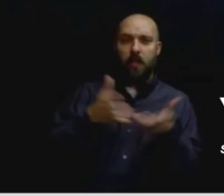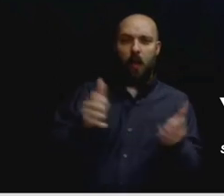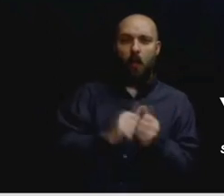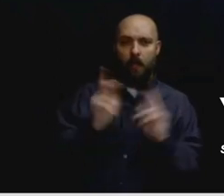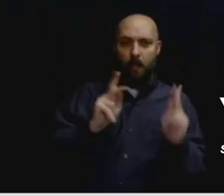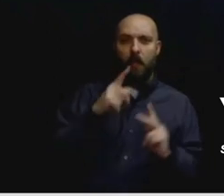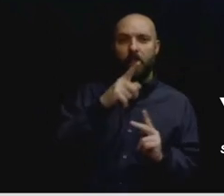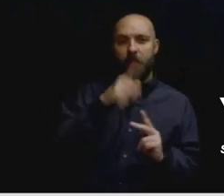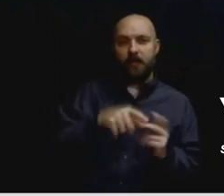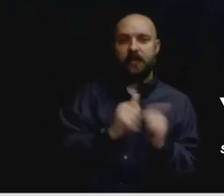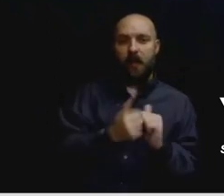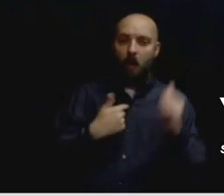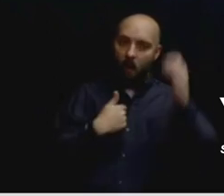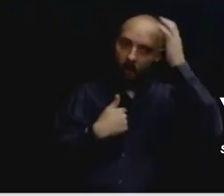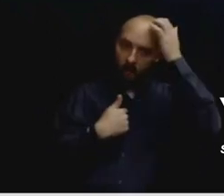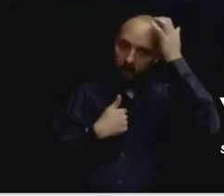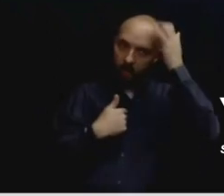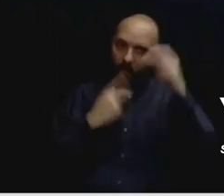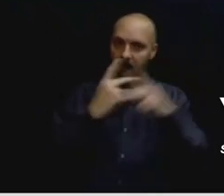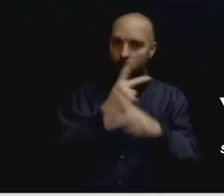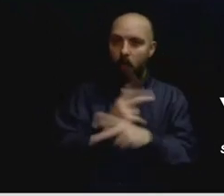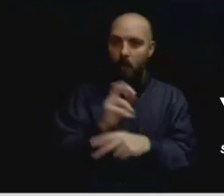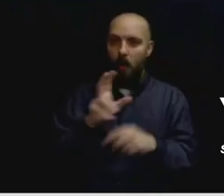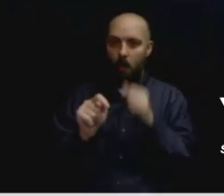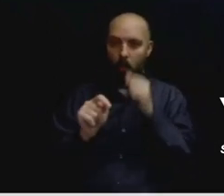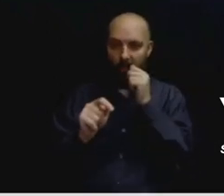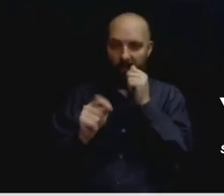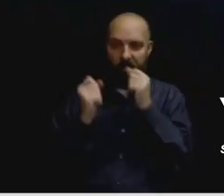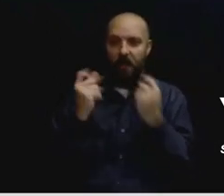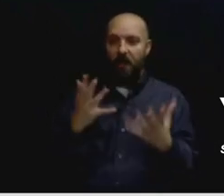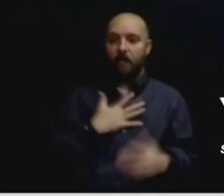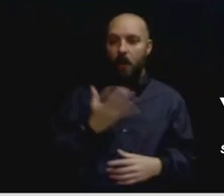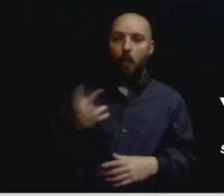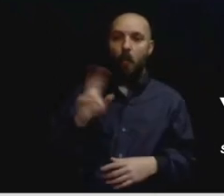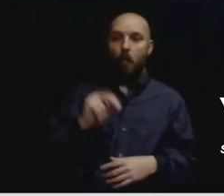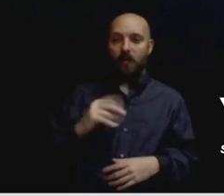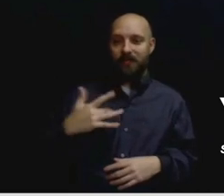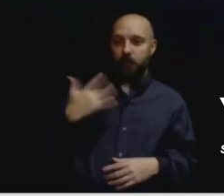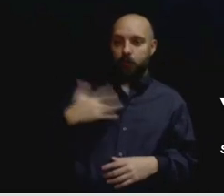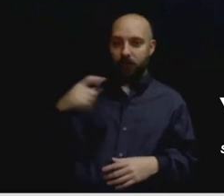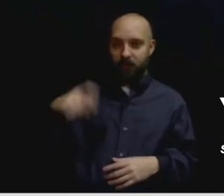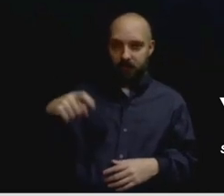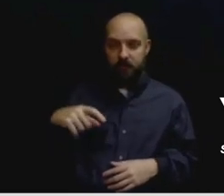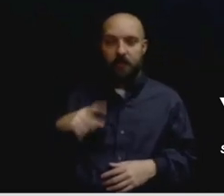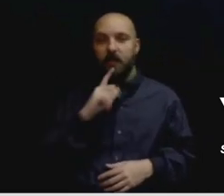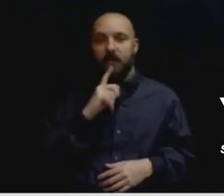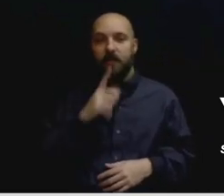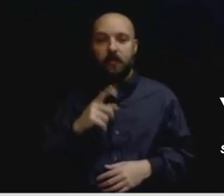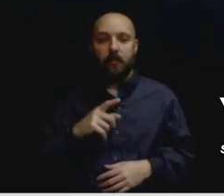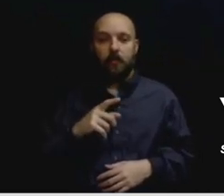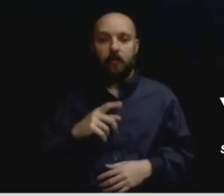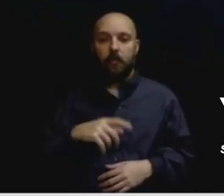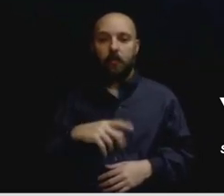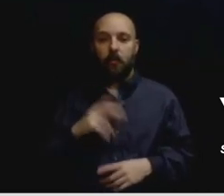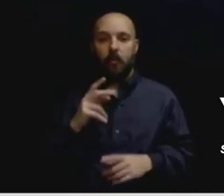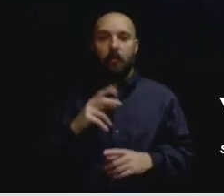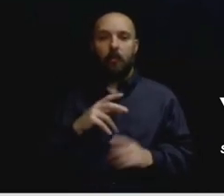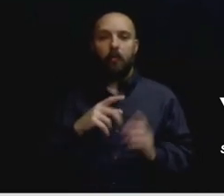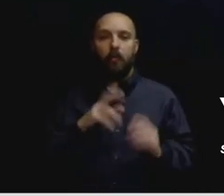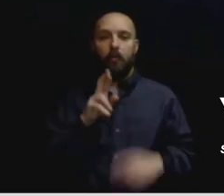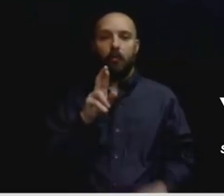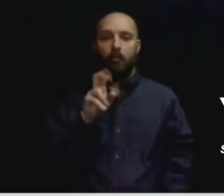I figured out a lot of my own sensory needs is doing a lot of reflection.